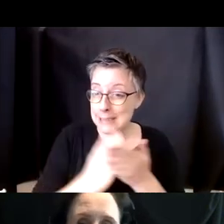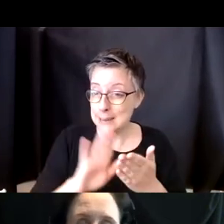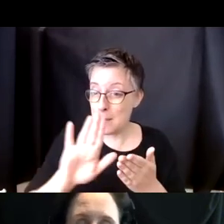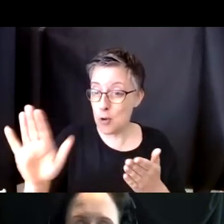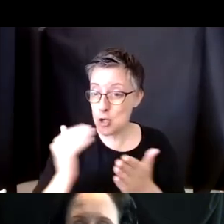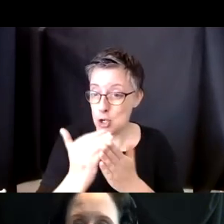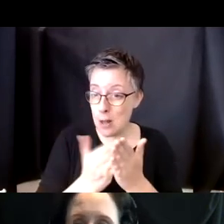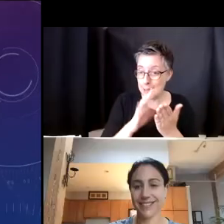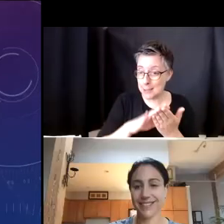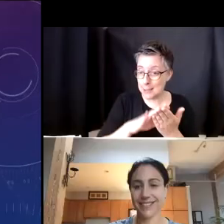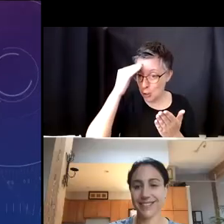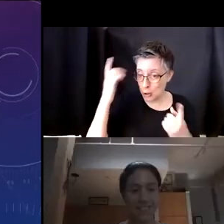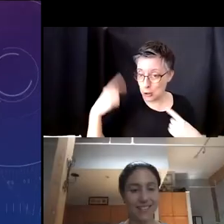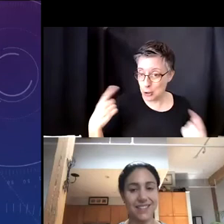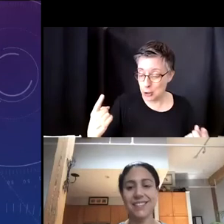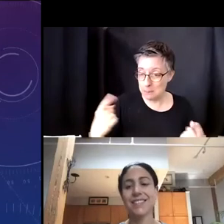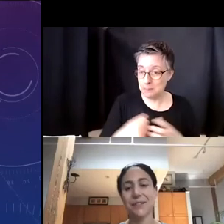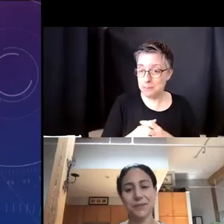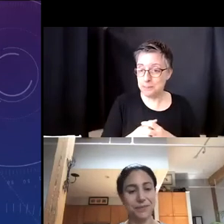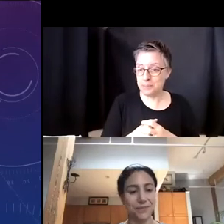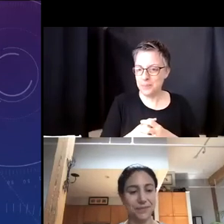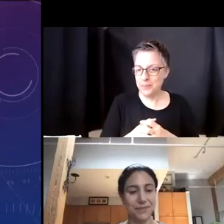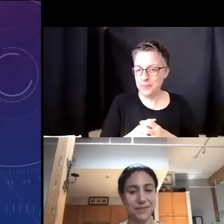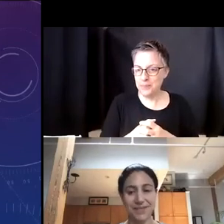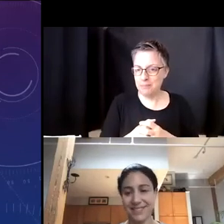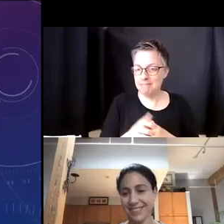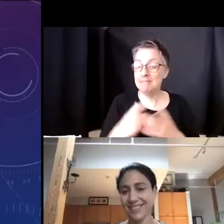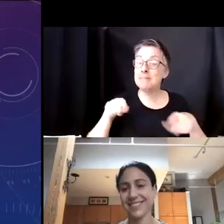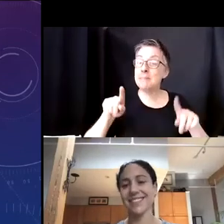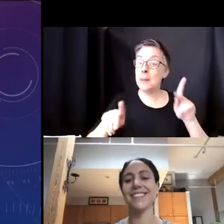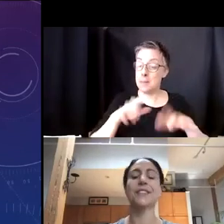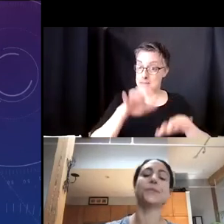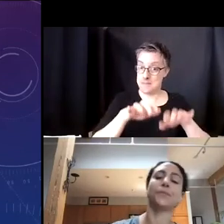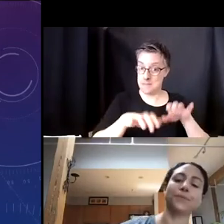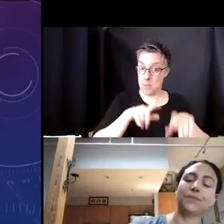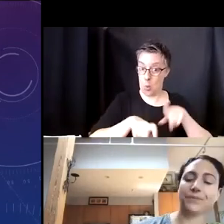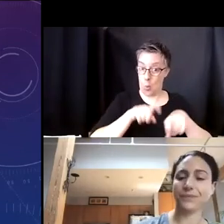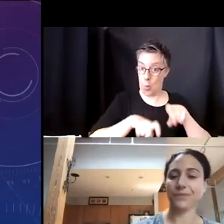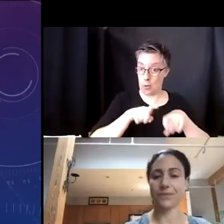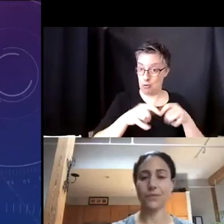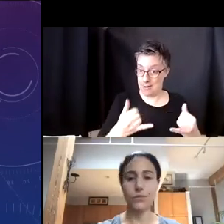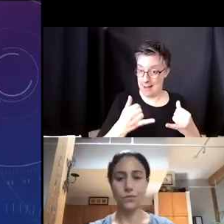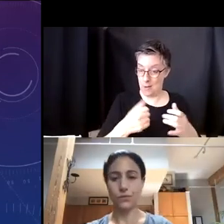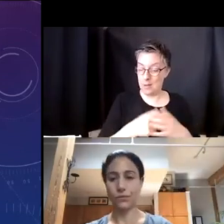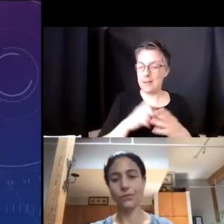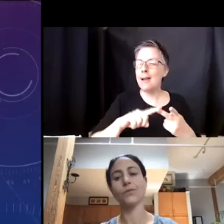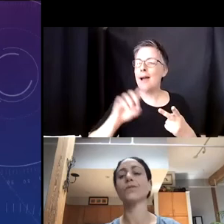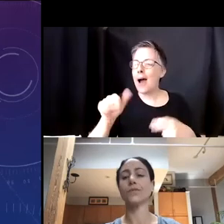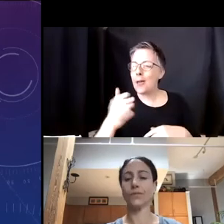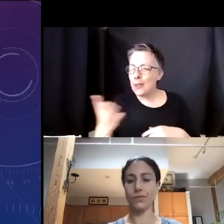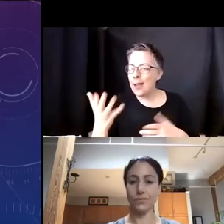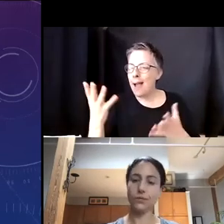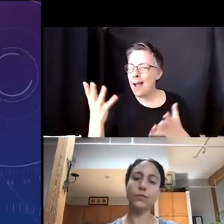lessons learned. And while people are still putting in their questions, the other thing that I want